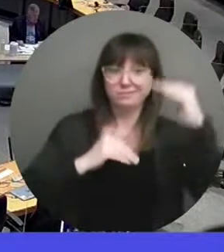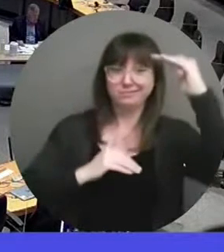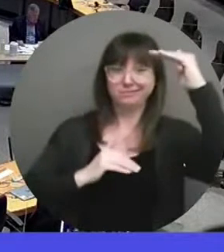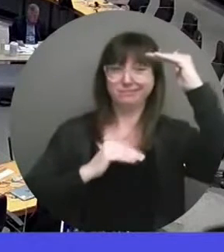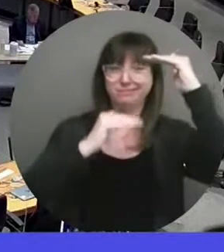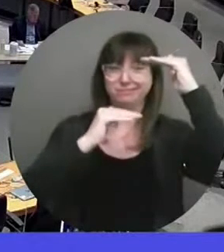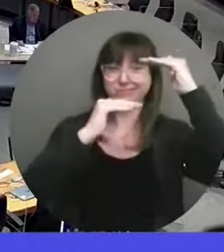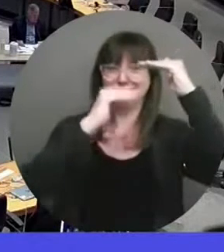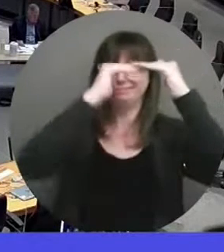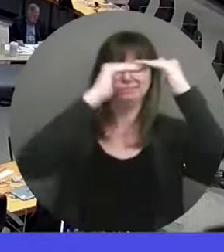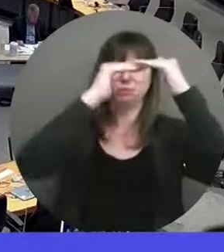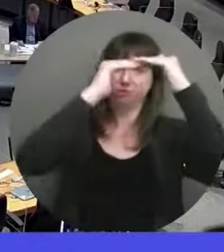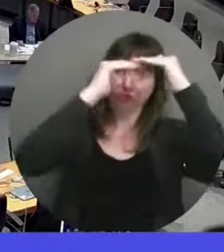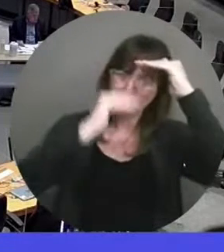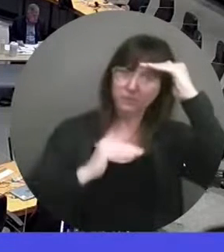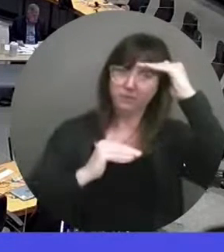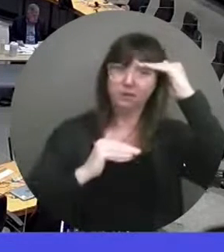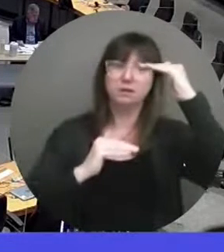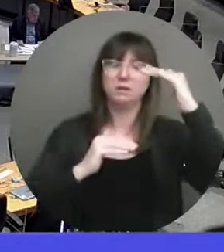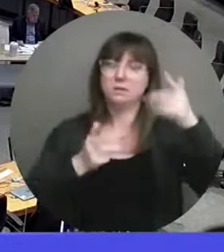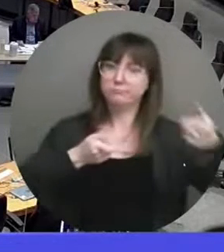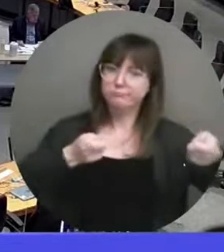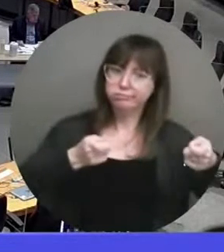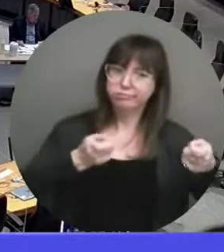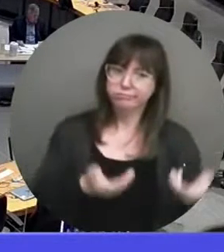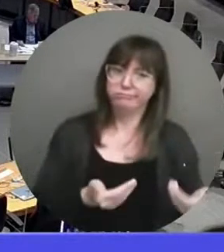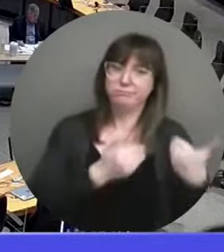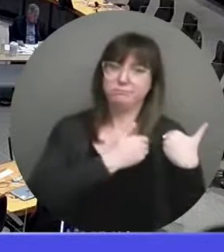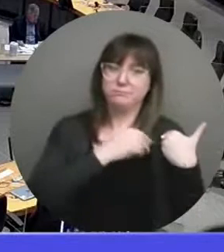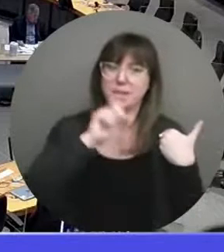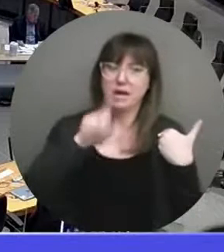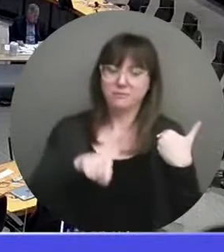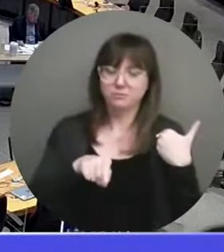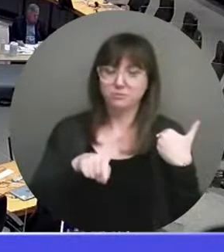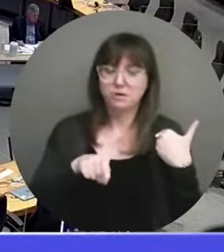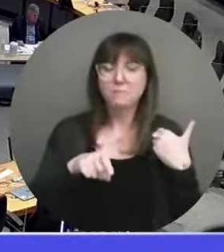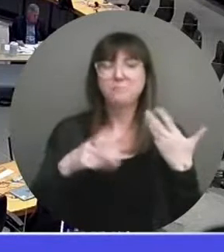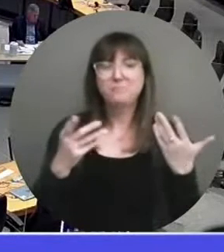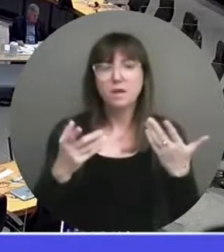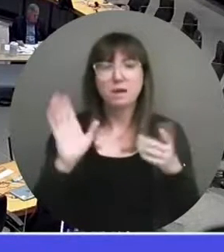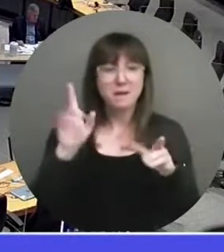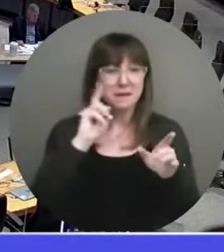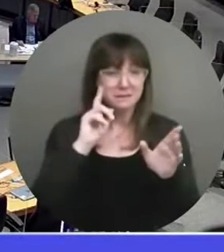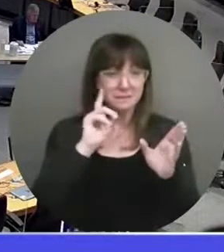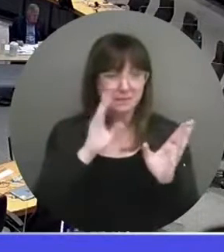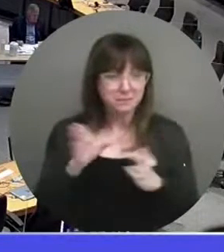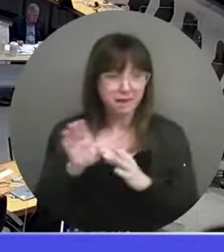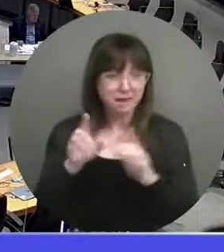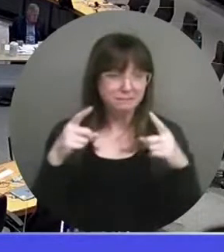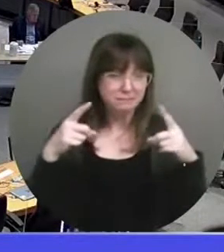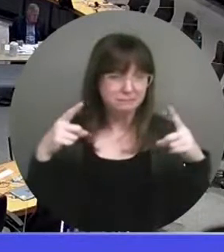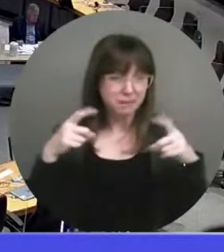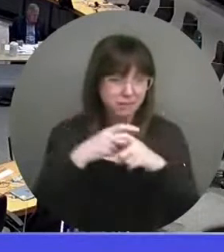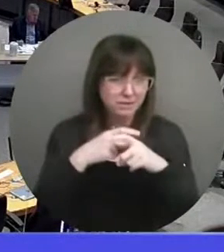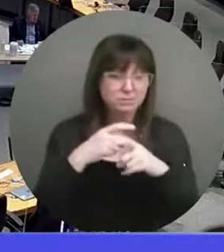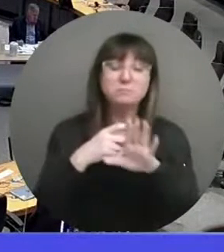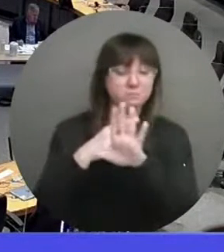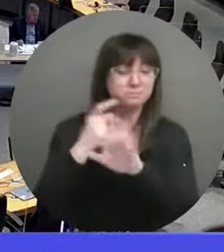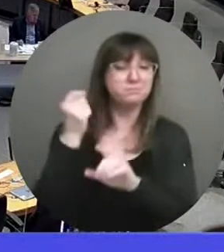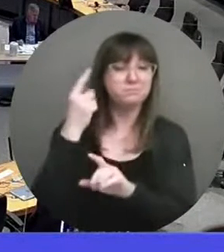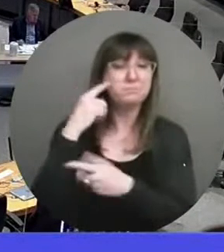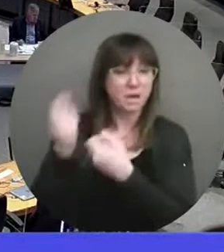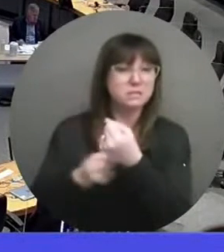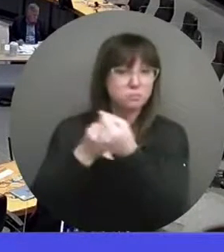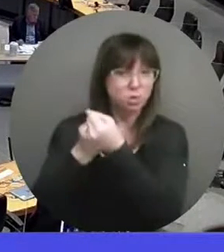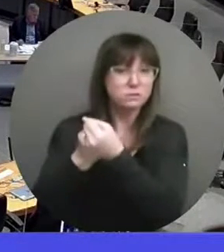And so I think the complexity comes in that I am supportive of businesses